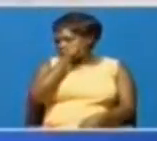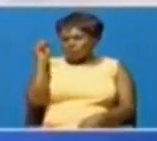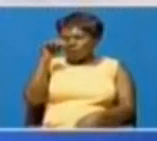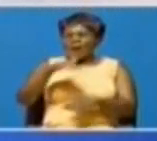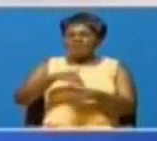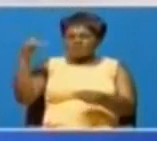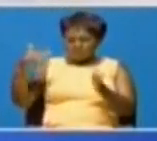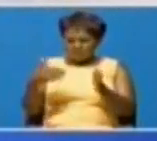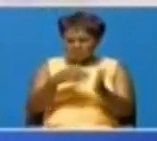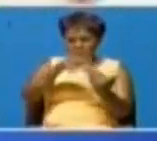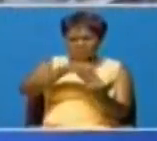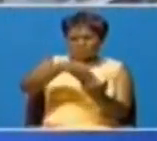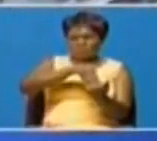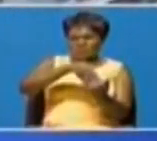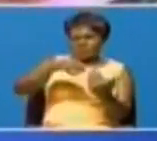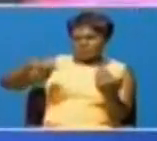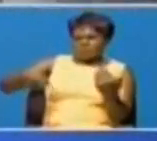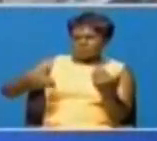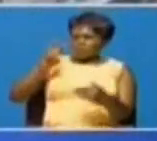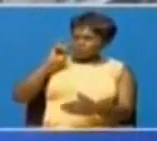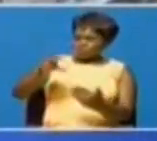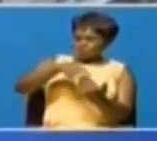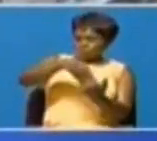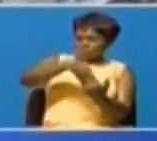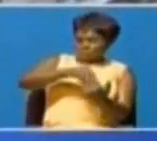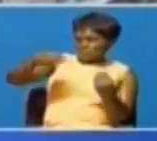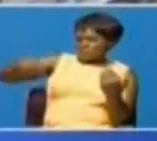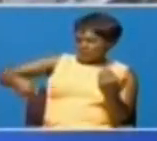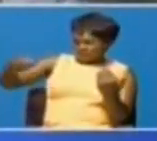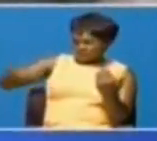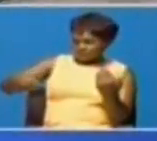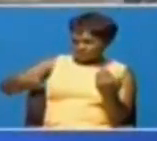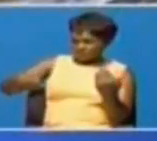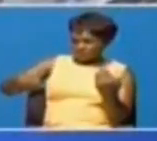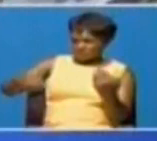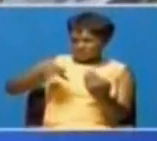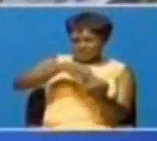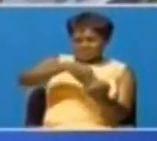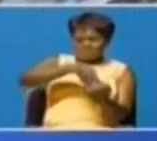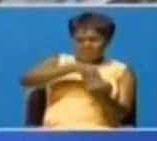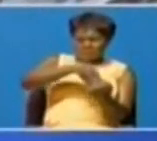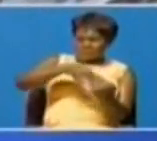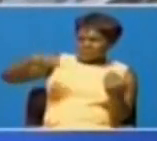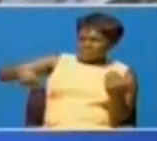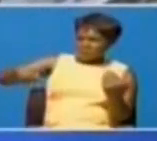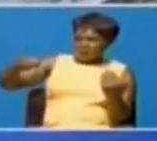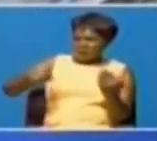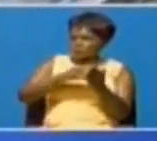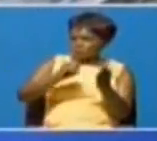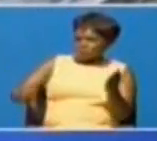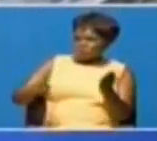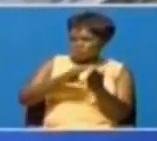affected by the ban. Unaona hii juala hii. Hii juala hii yenye umetoa